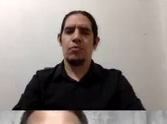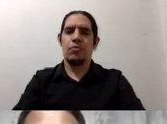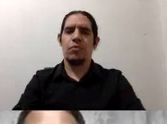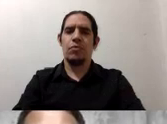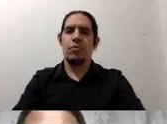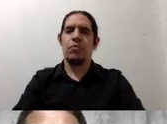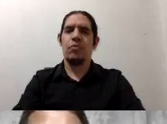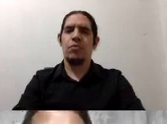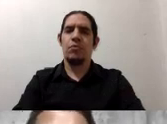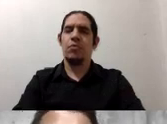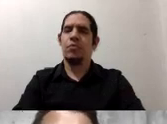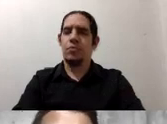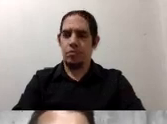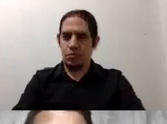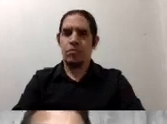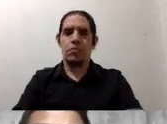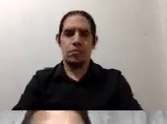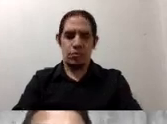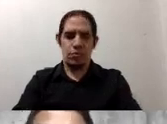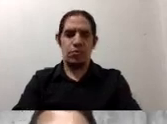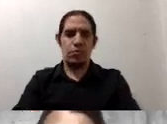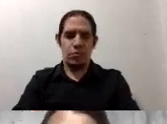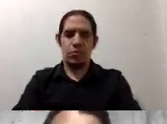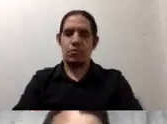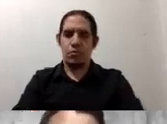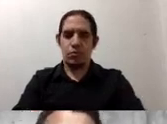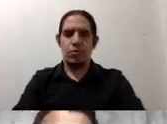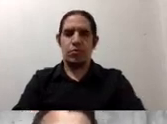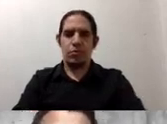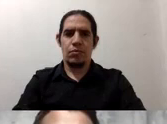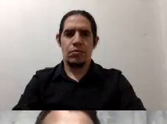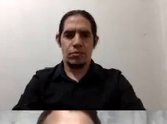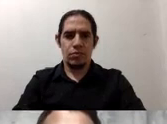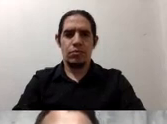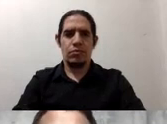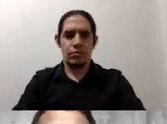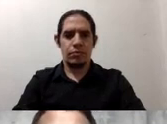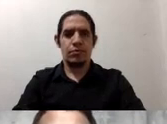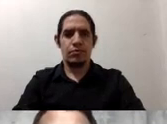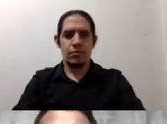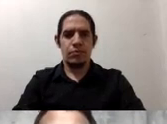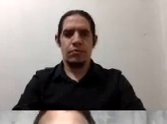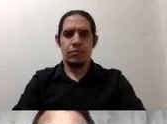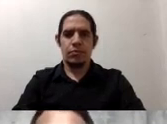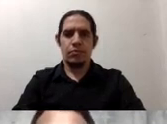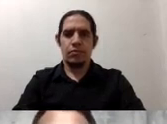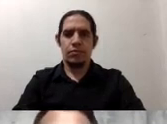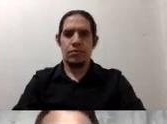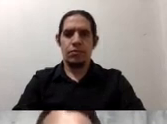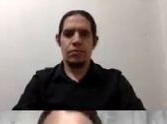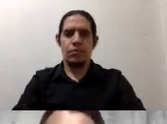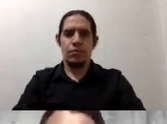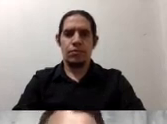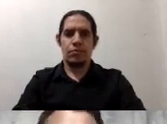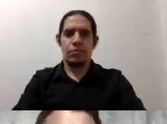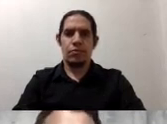Another theme that arose were the attitudes towards non-standard English. Most of the participants had favorable attitudes towards this kind of English.